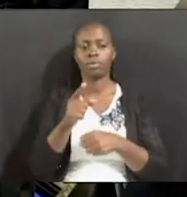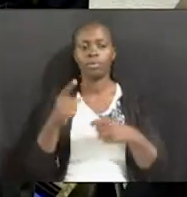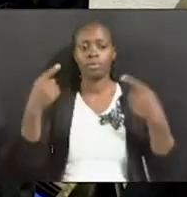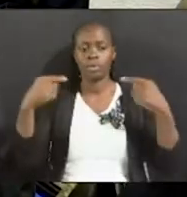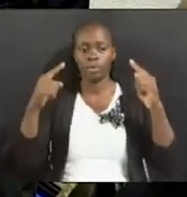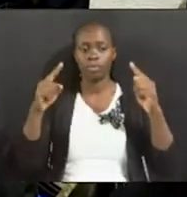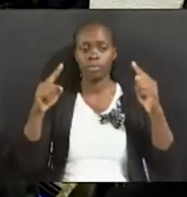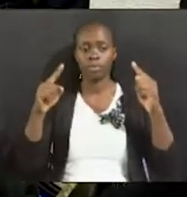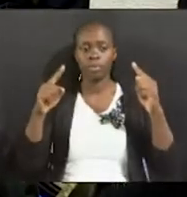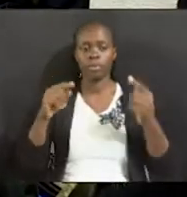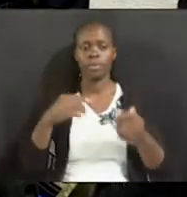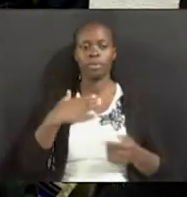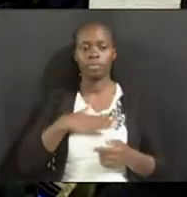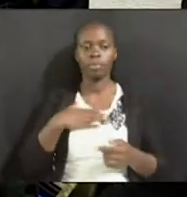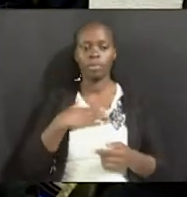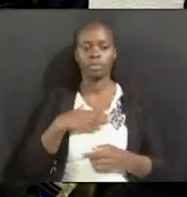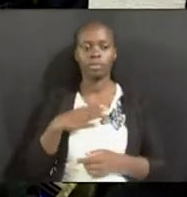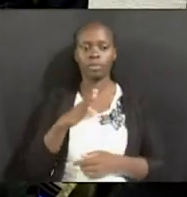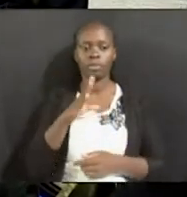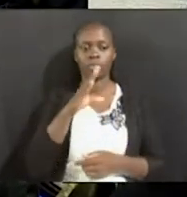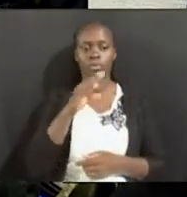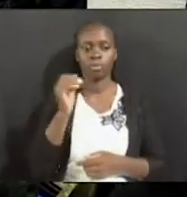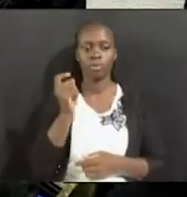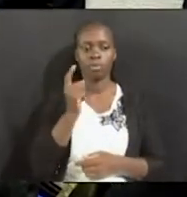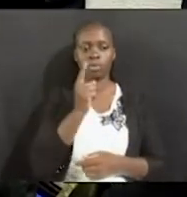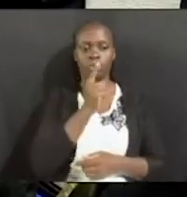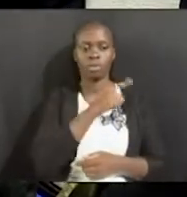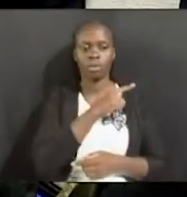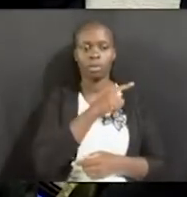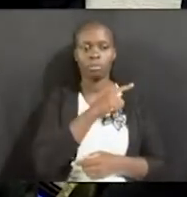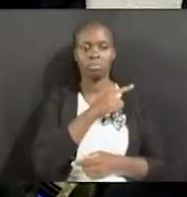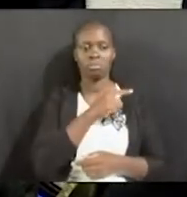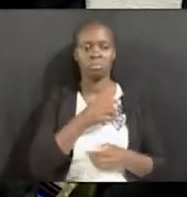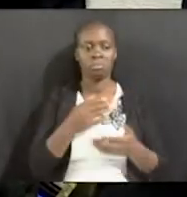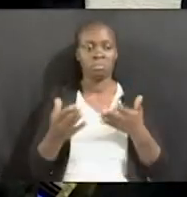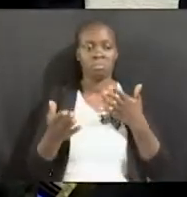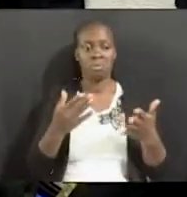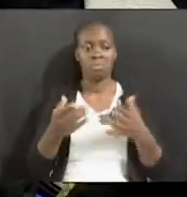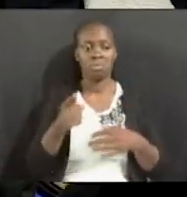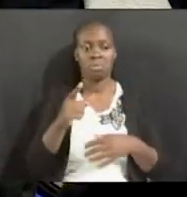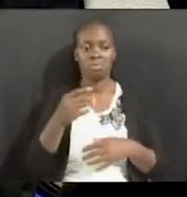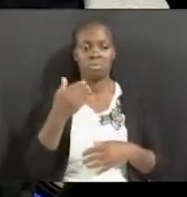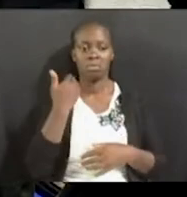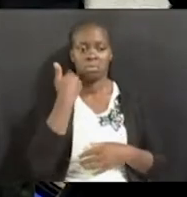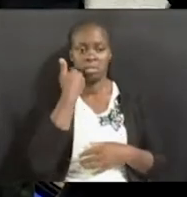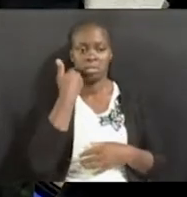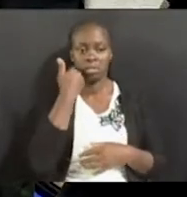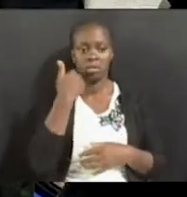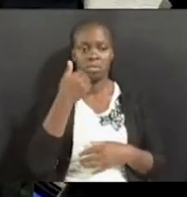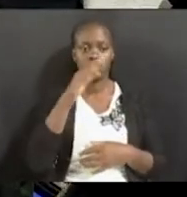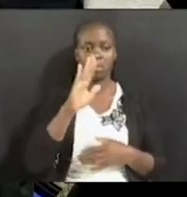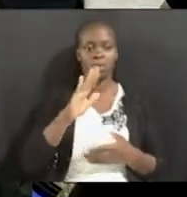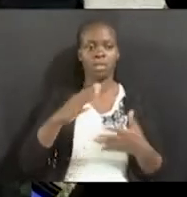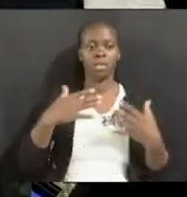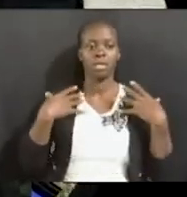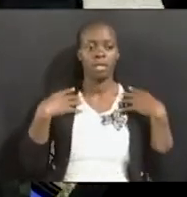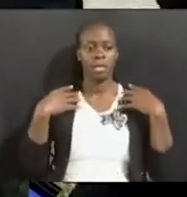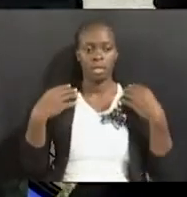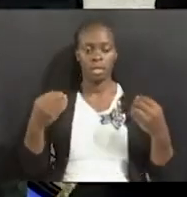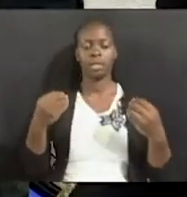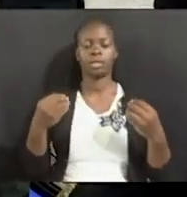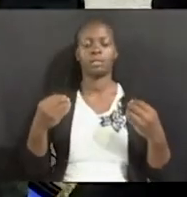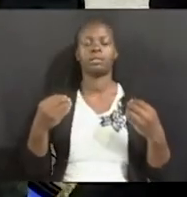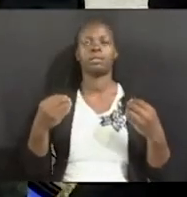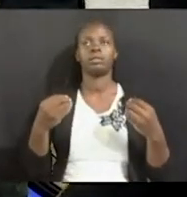come. You are sick, God will make you a champion. You are sick, God can heal your relative. May become